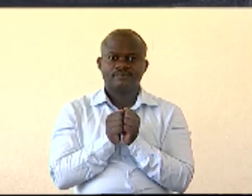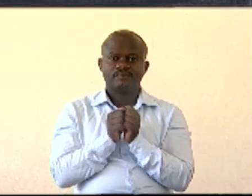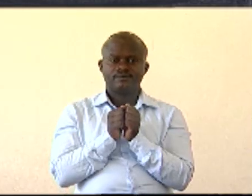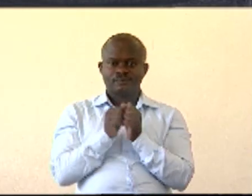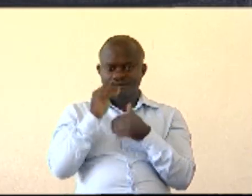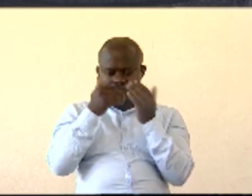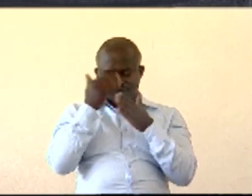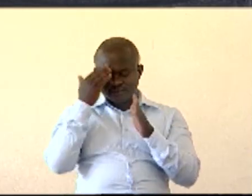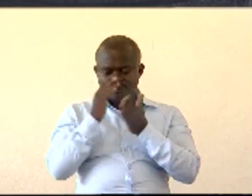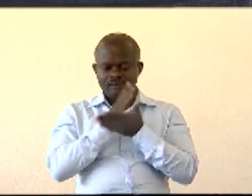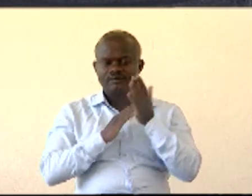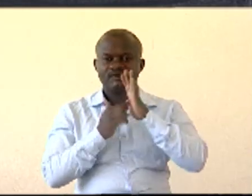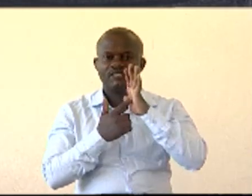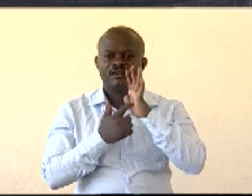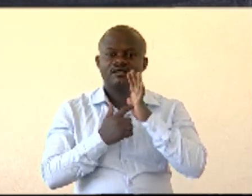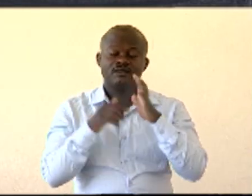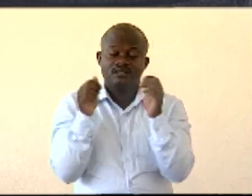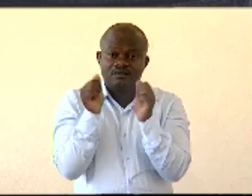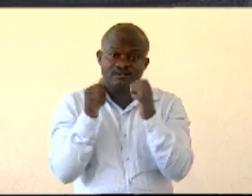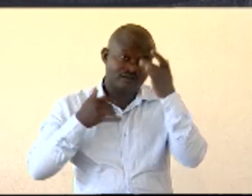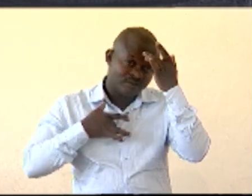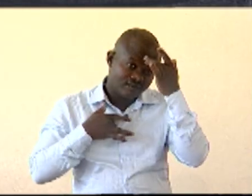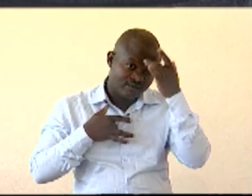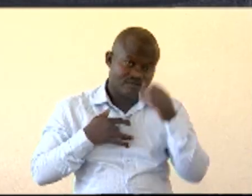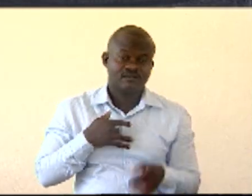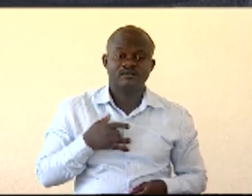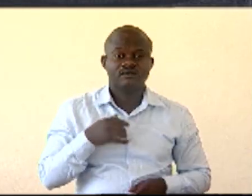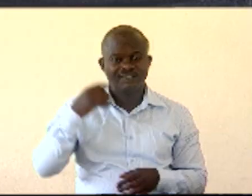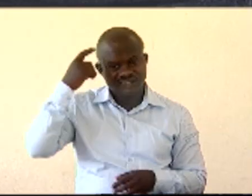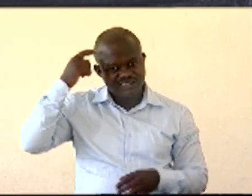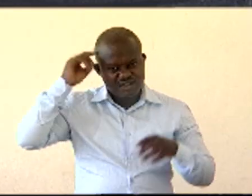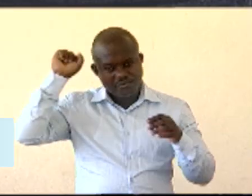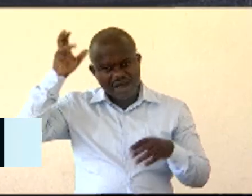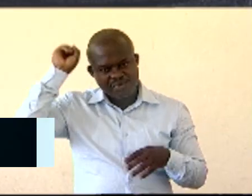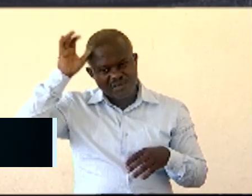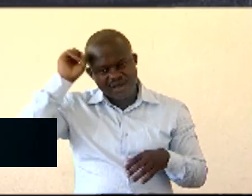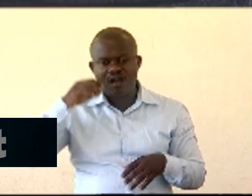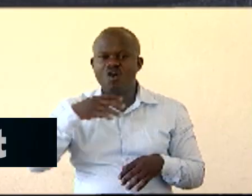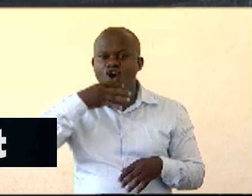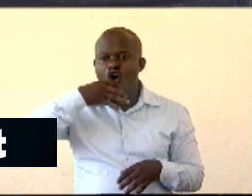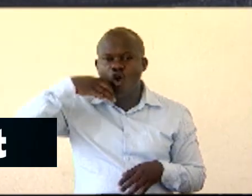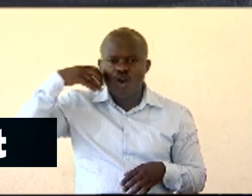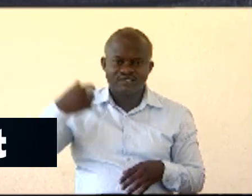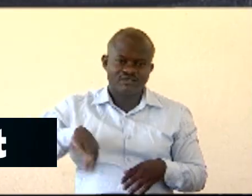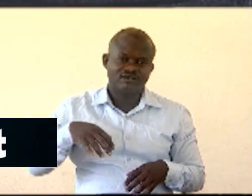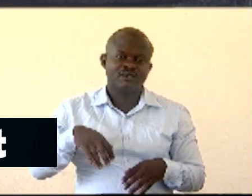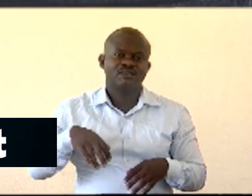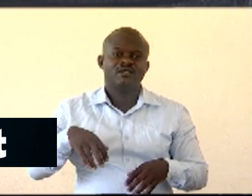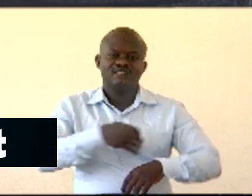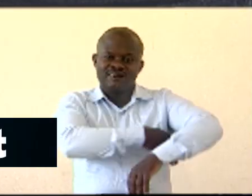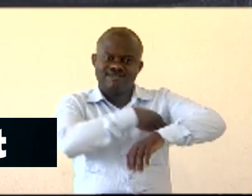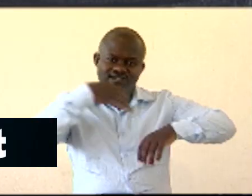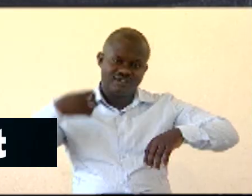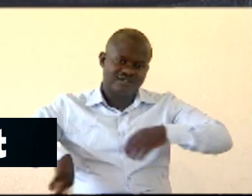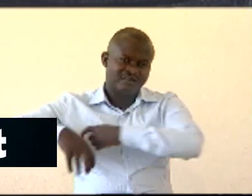What are the signs and symptoms of malaria? There is headache, high temperature, body temperature will be increased. Automatically,